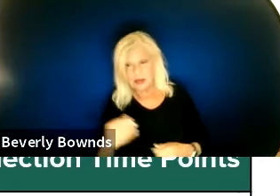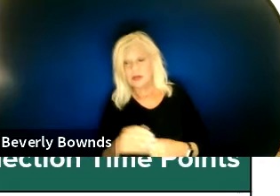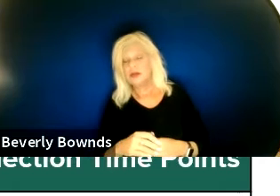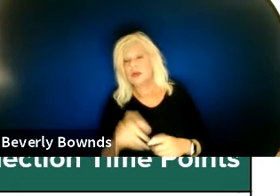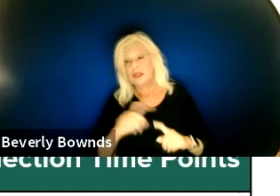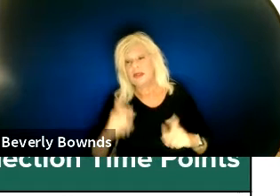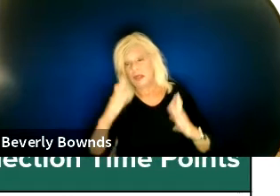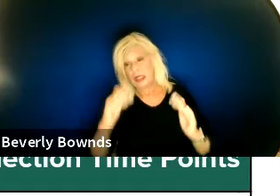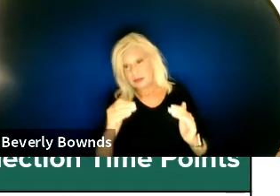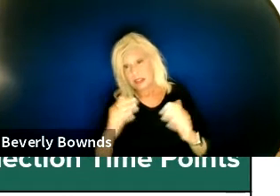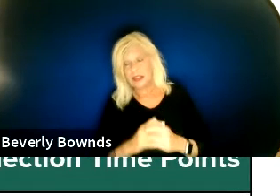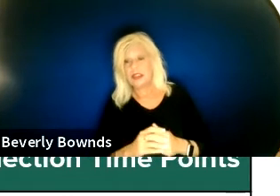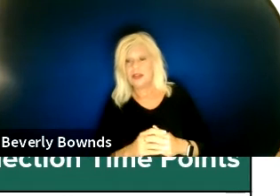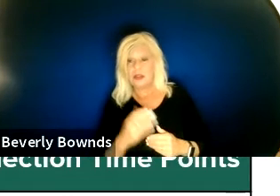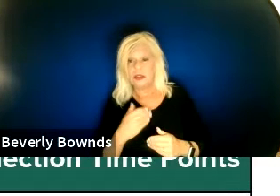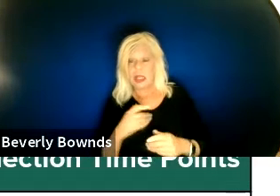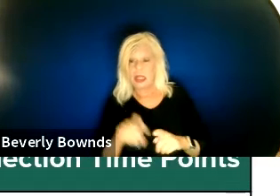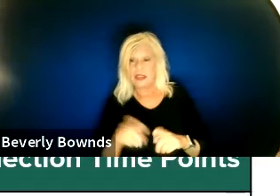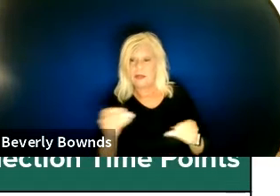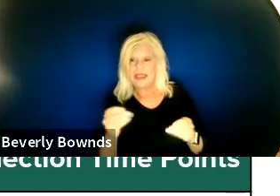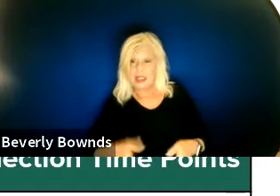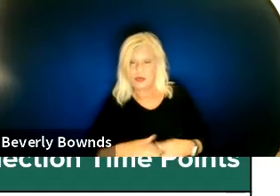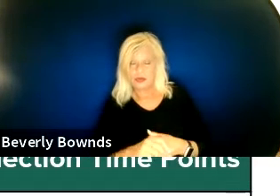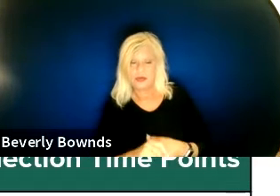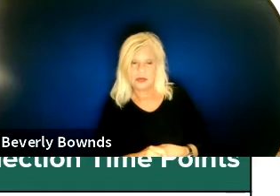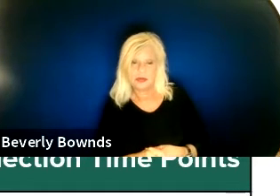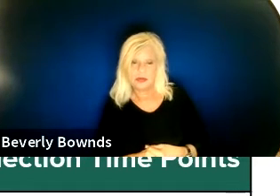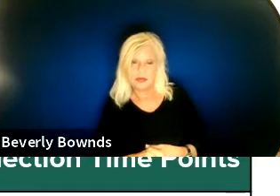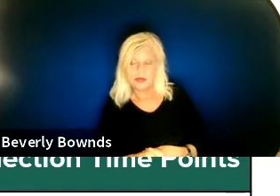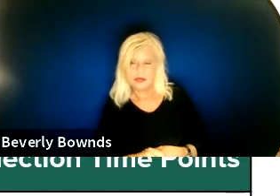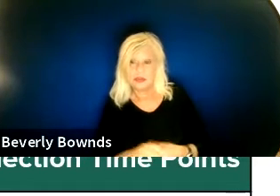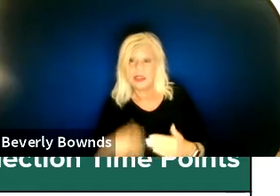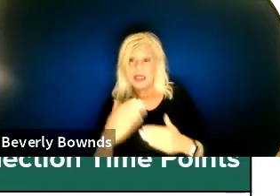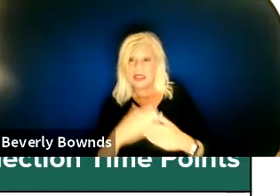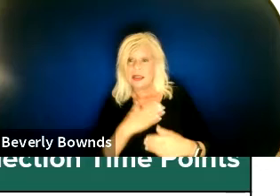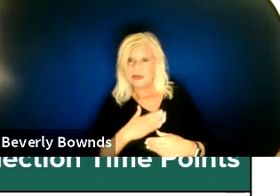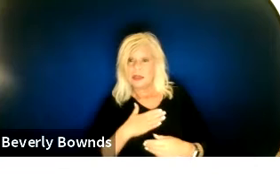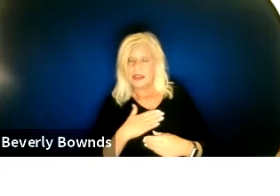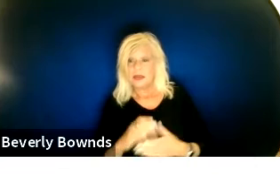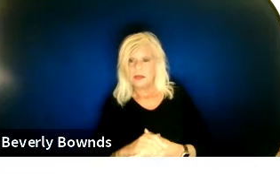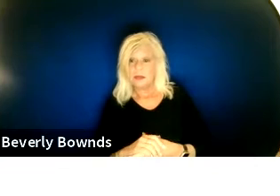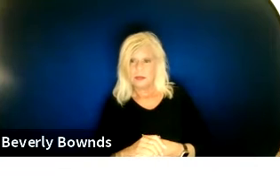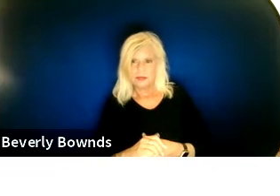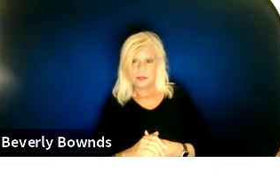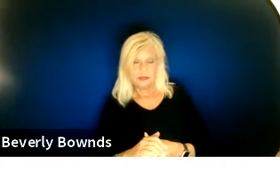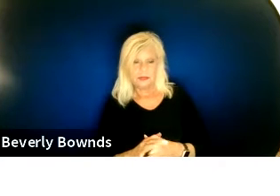expectation as mediators. Okay, next please, thank you.